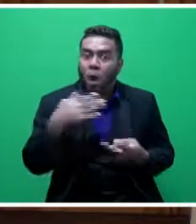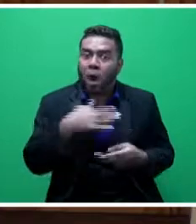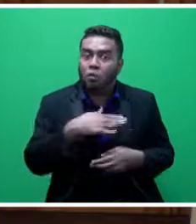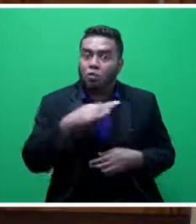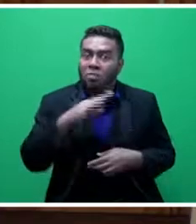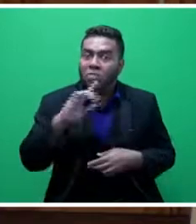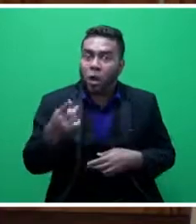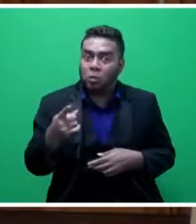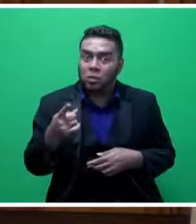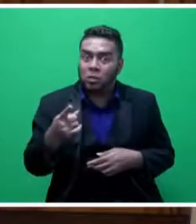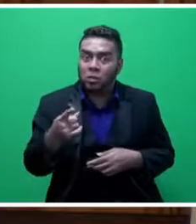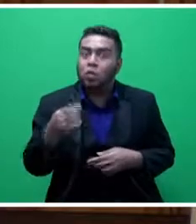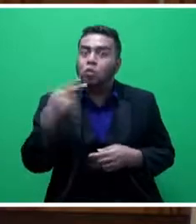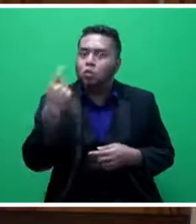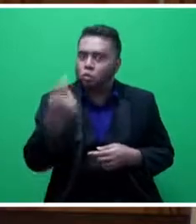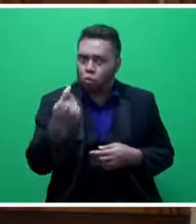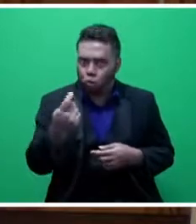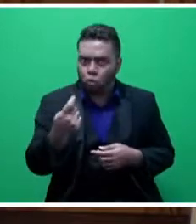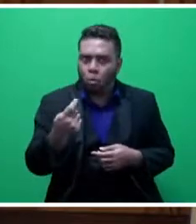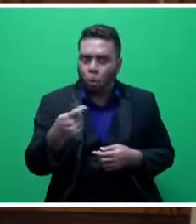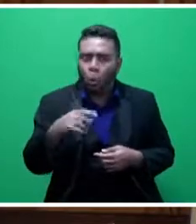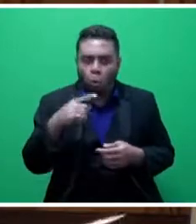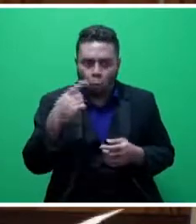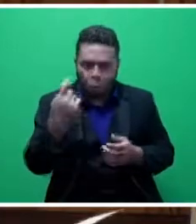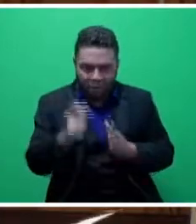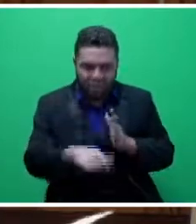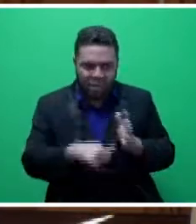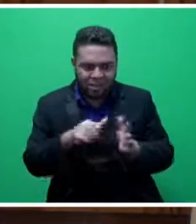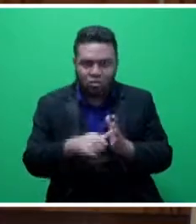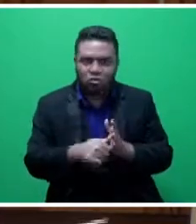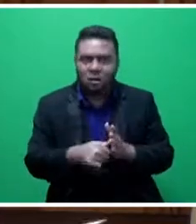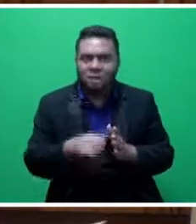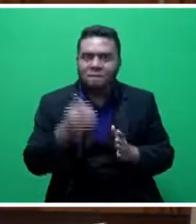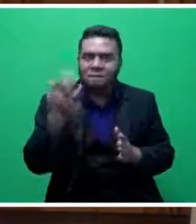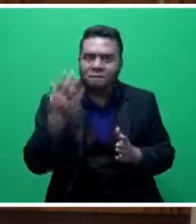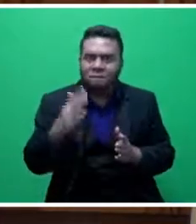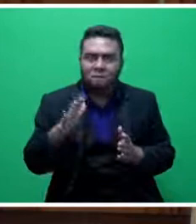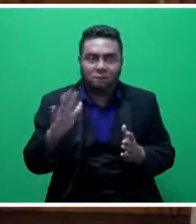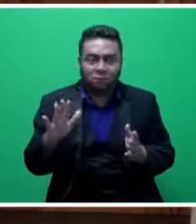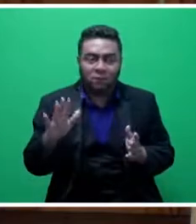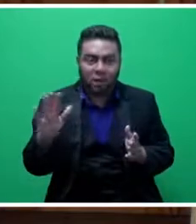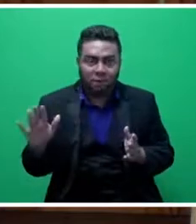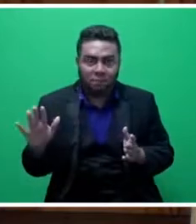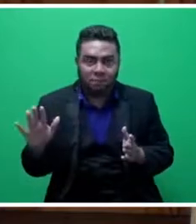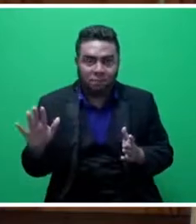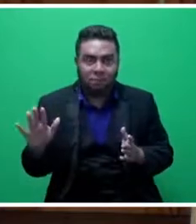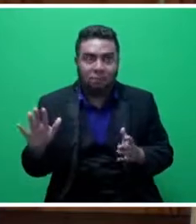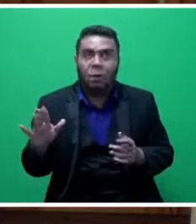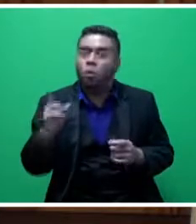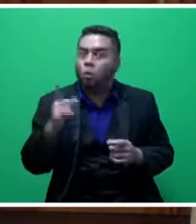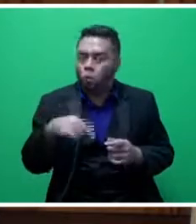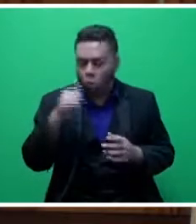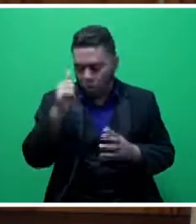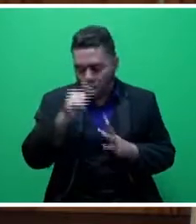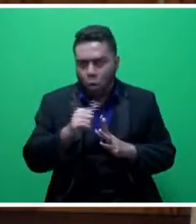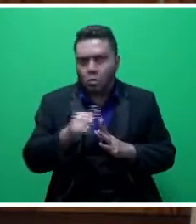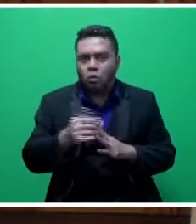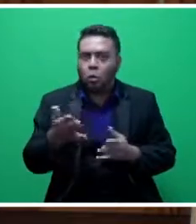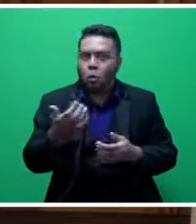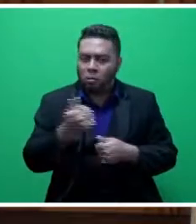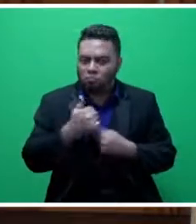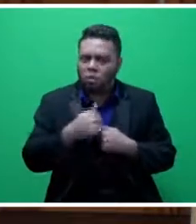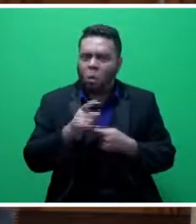400,000 soon-to-be pensioners, ranging from the age of 16 all the way up to 55, who also can enjoy this particular